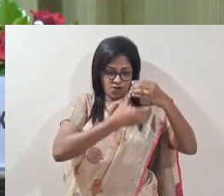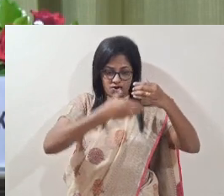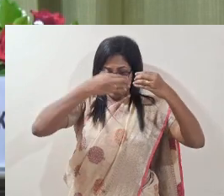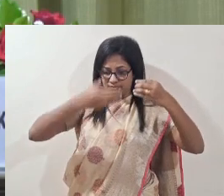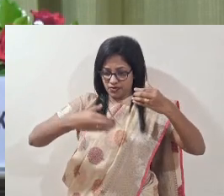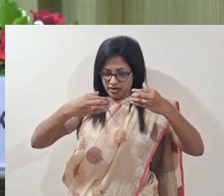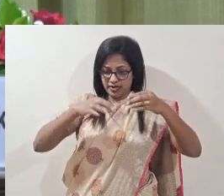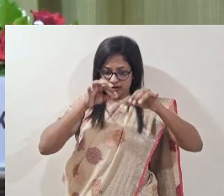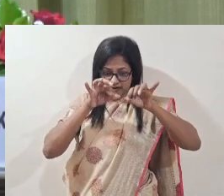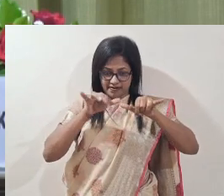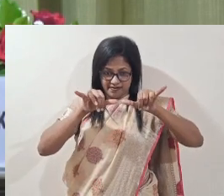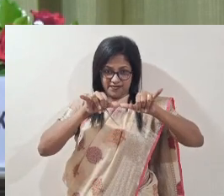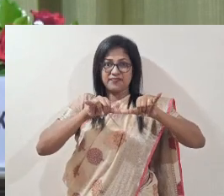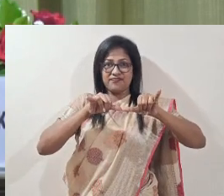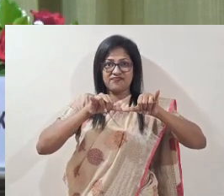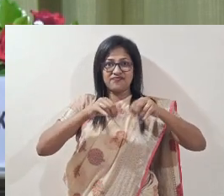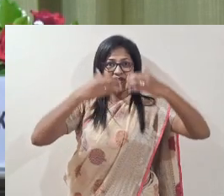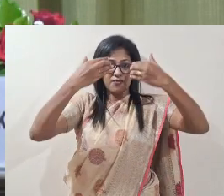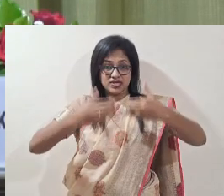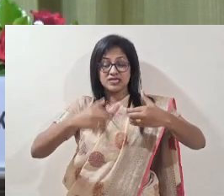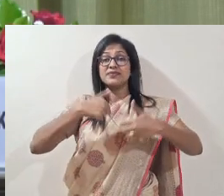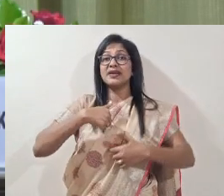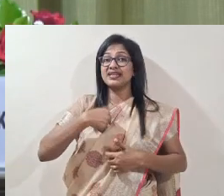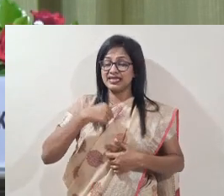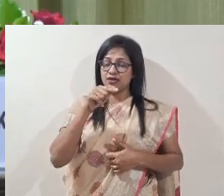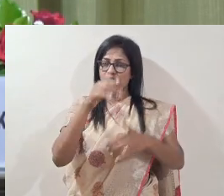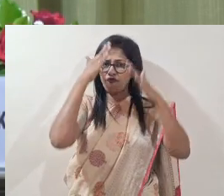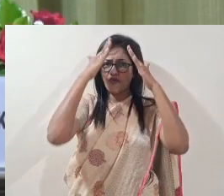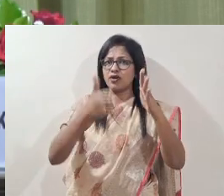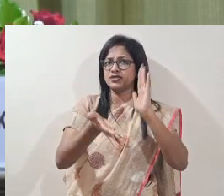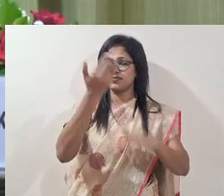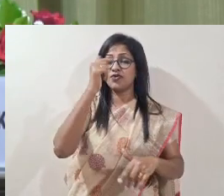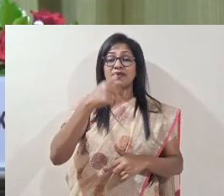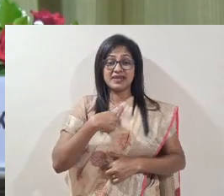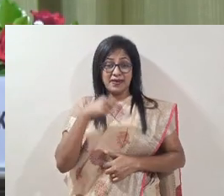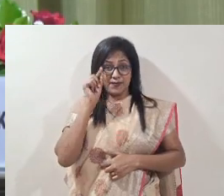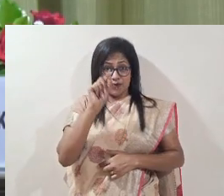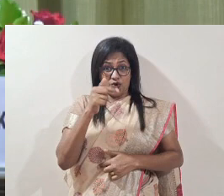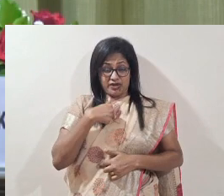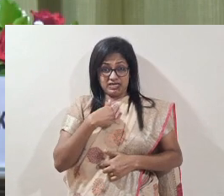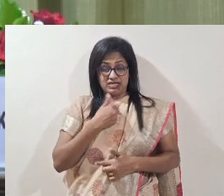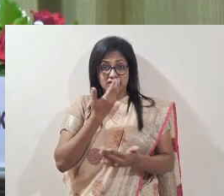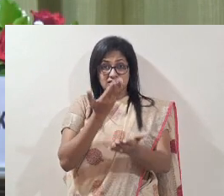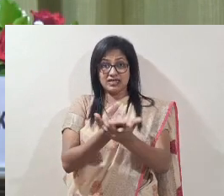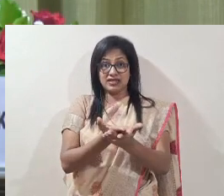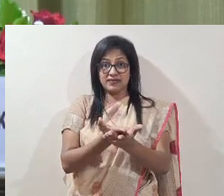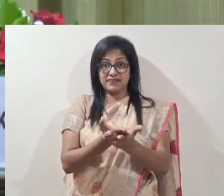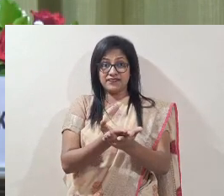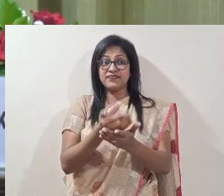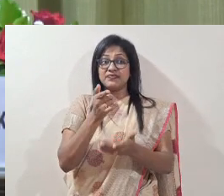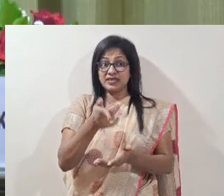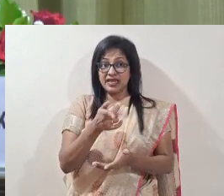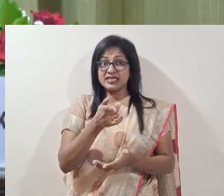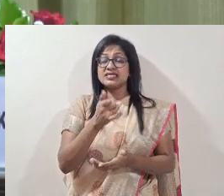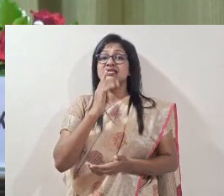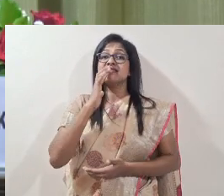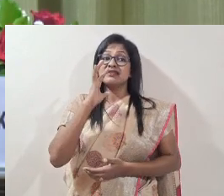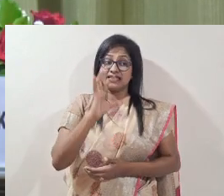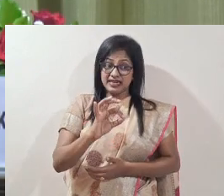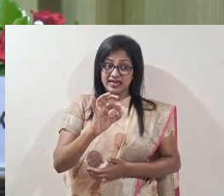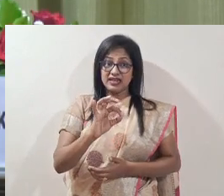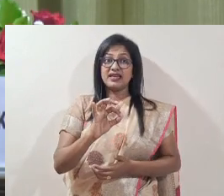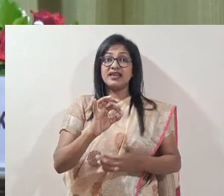is that, is it going to be really rational to give a